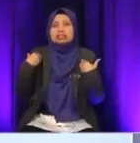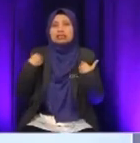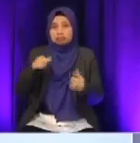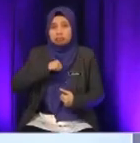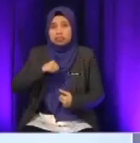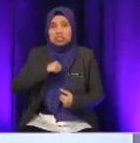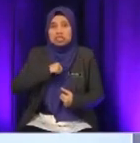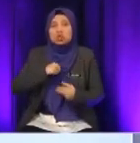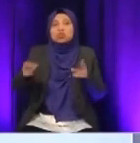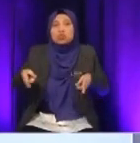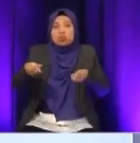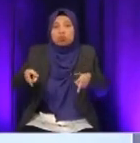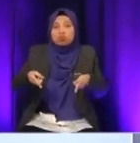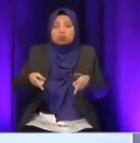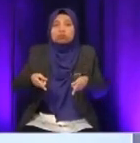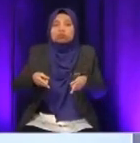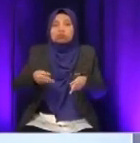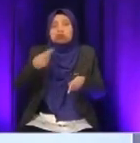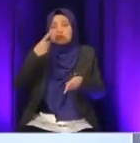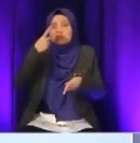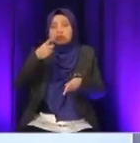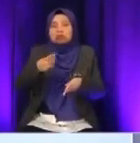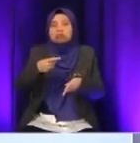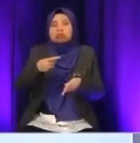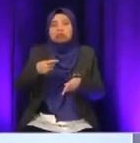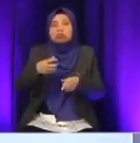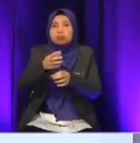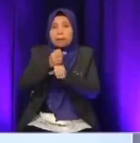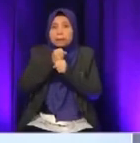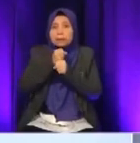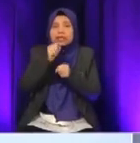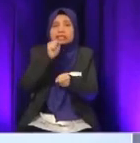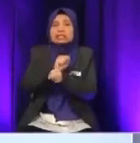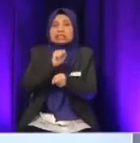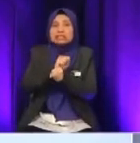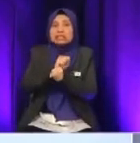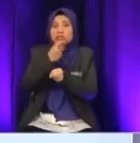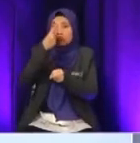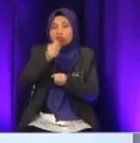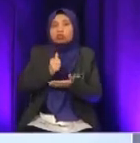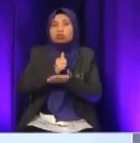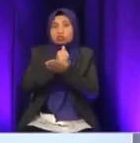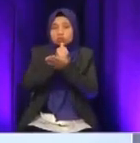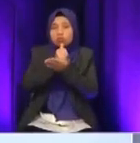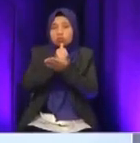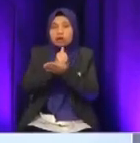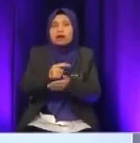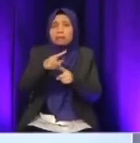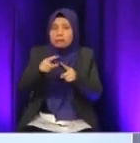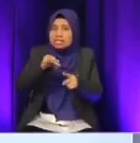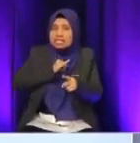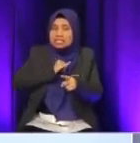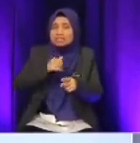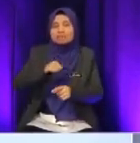without any instruction, without any procedure, without not mom asking, dad asking, but I want to do. That's